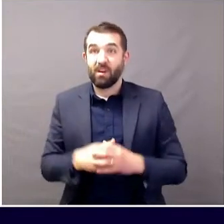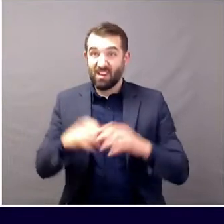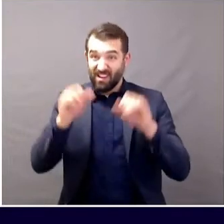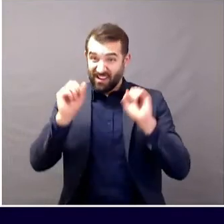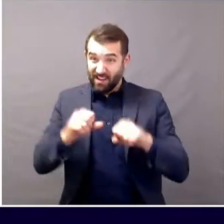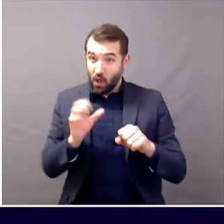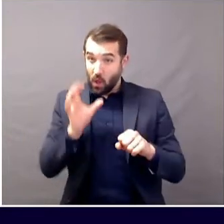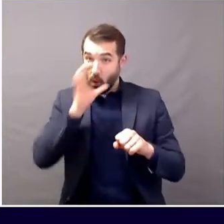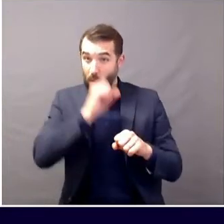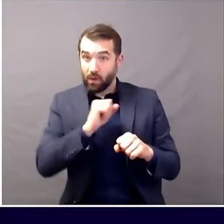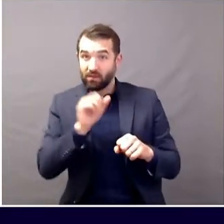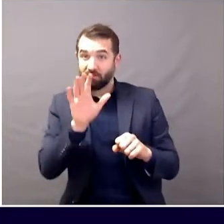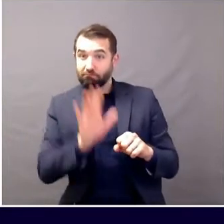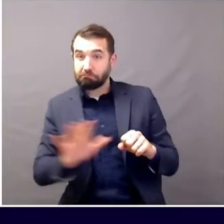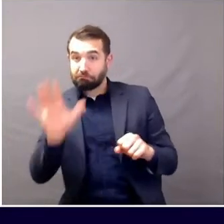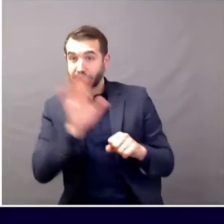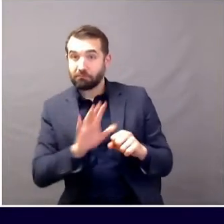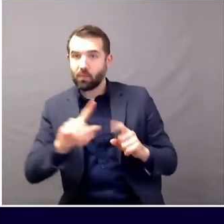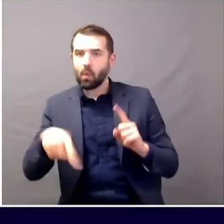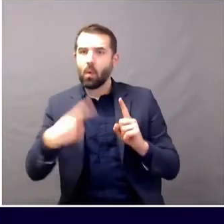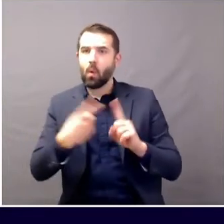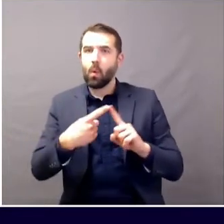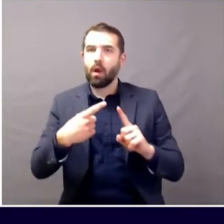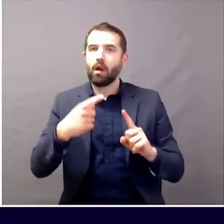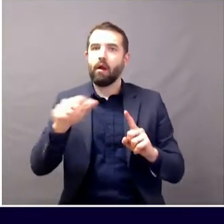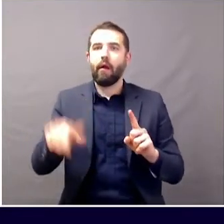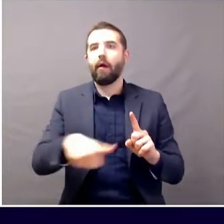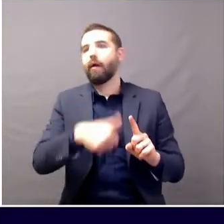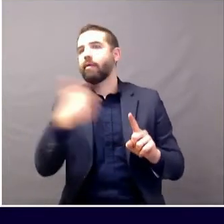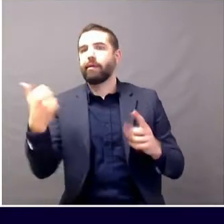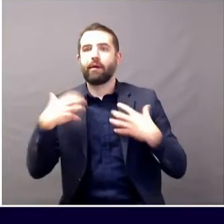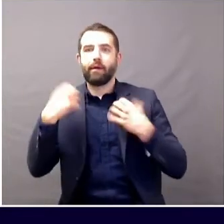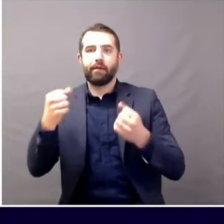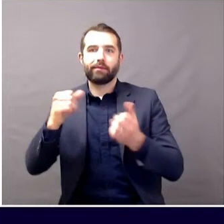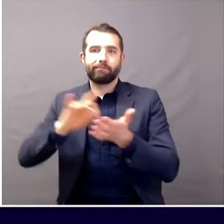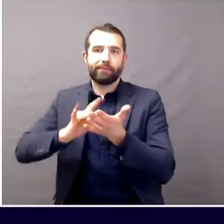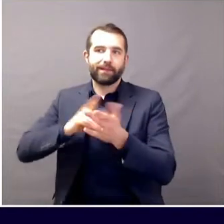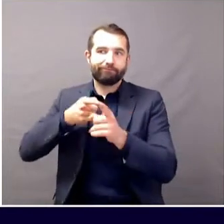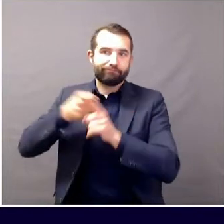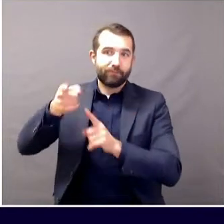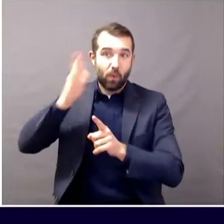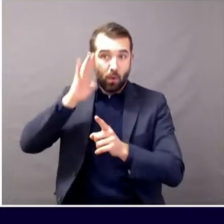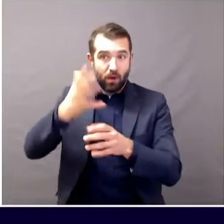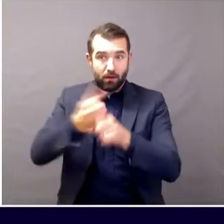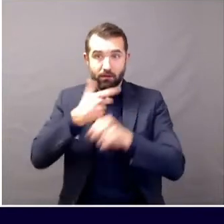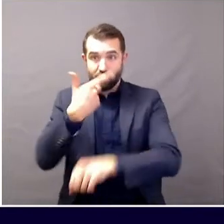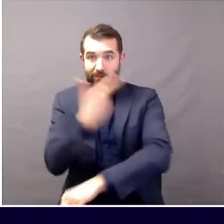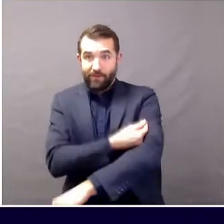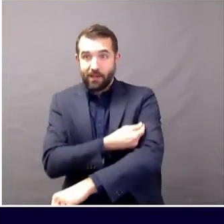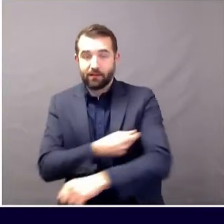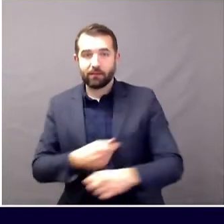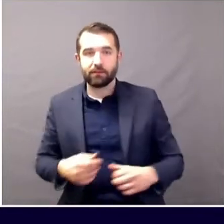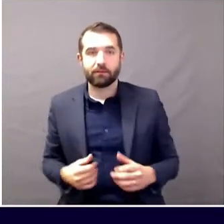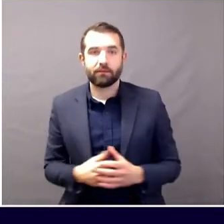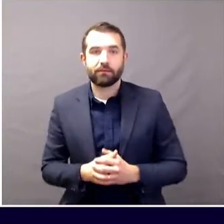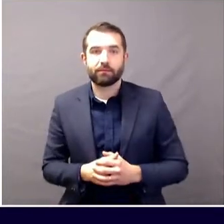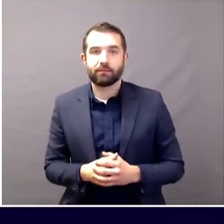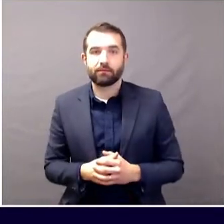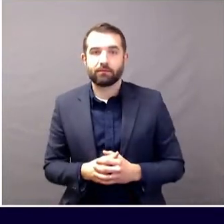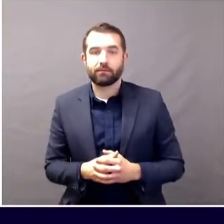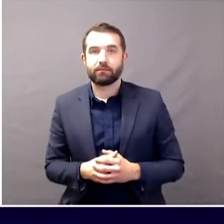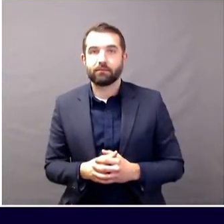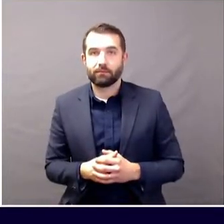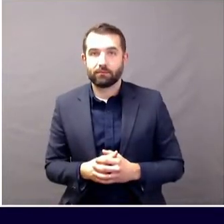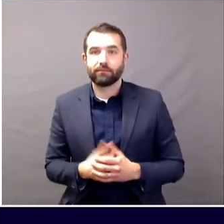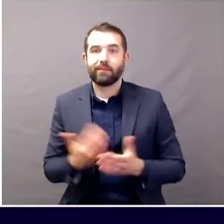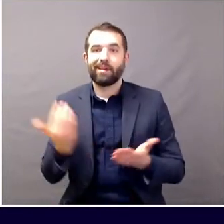to get vaccinated? Yep. So Patty, my concept here is that this is like an expanding set of concentric